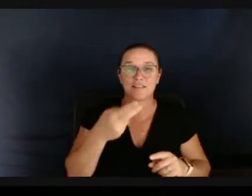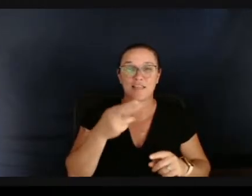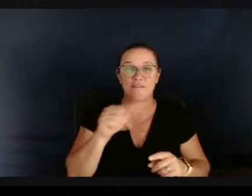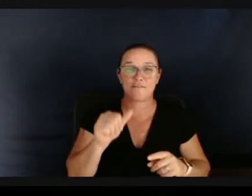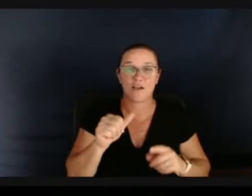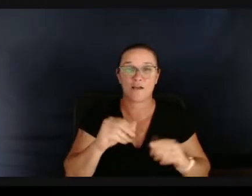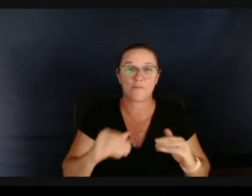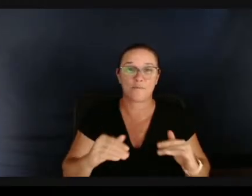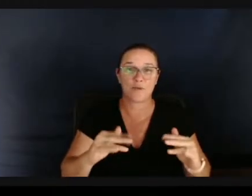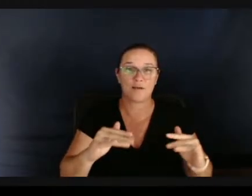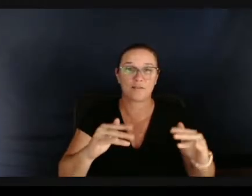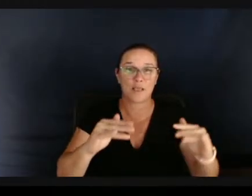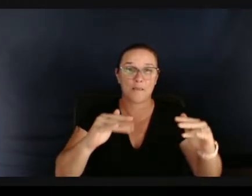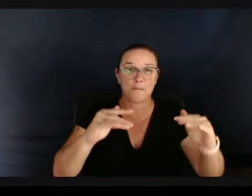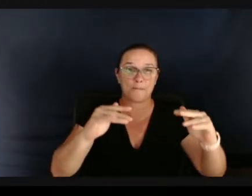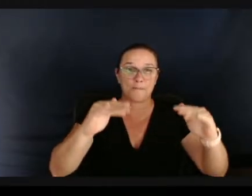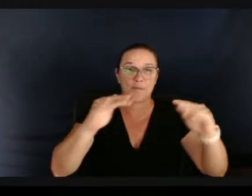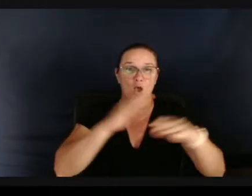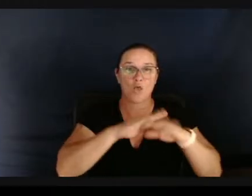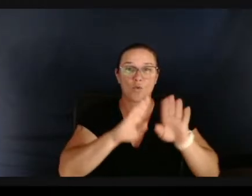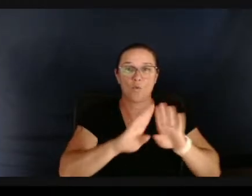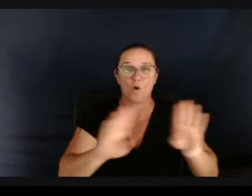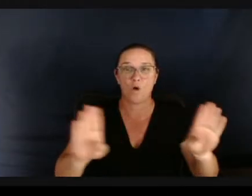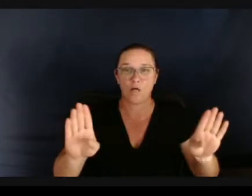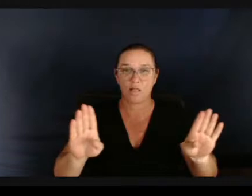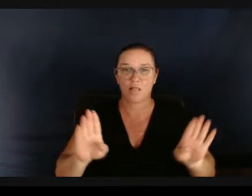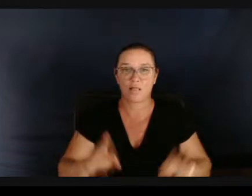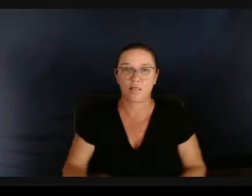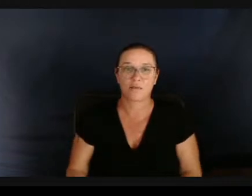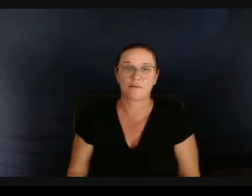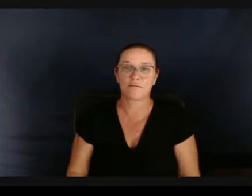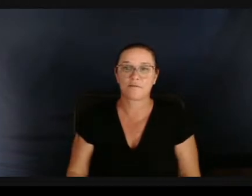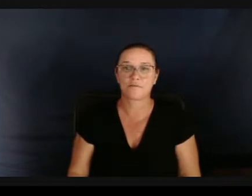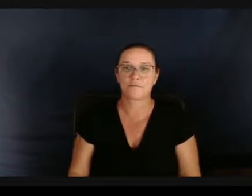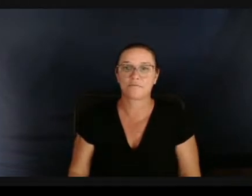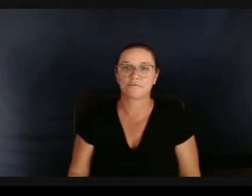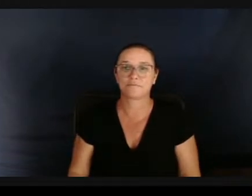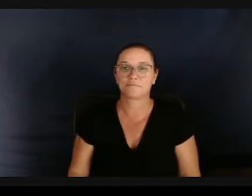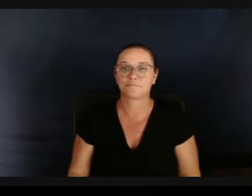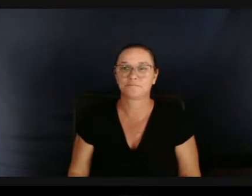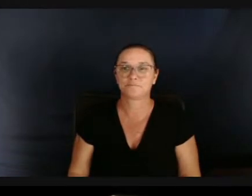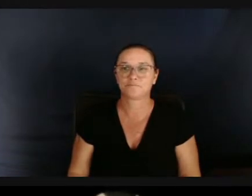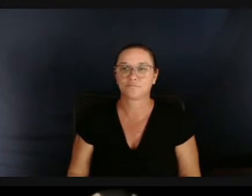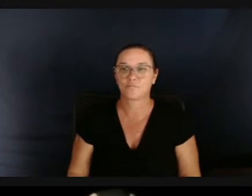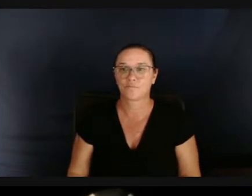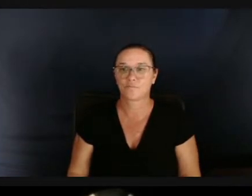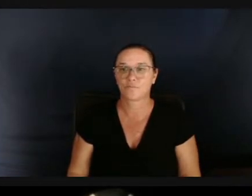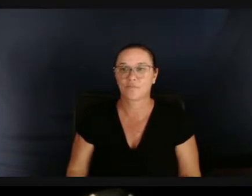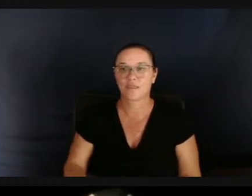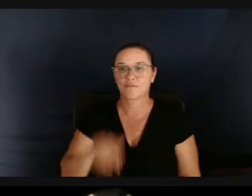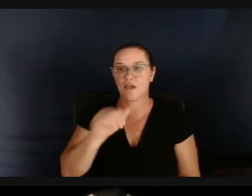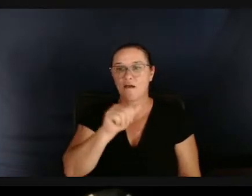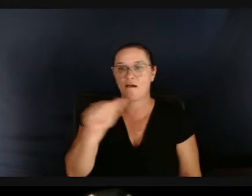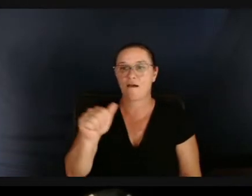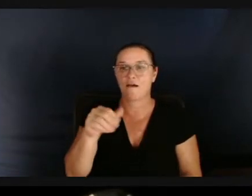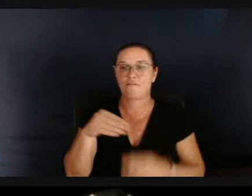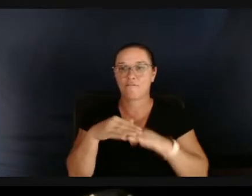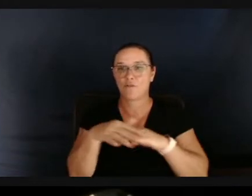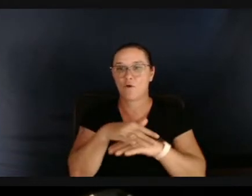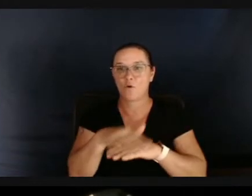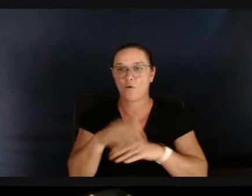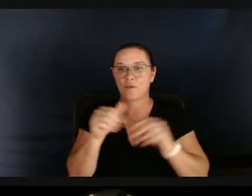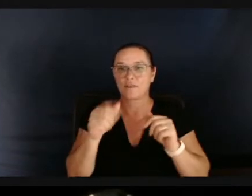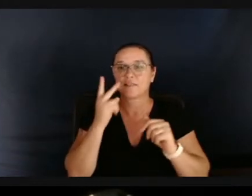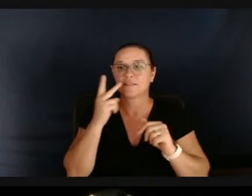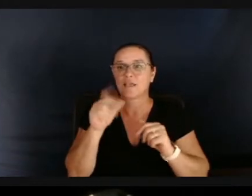built up, slope against the wall, and that slope there. And there's our big flows. You can see other spots of